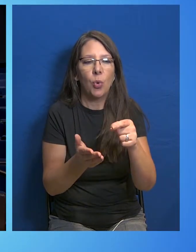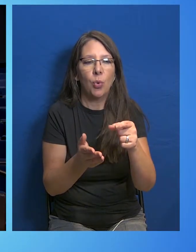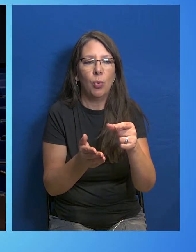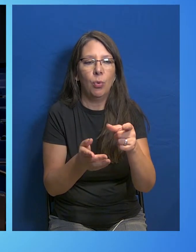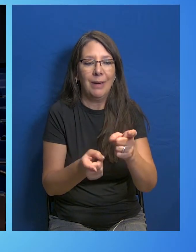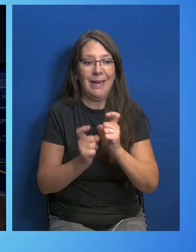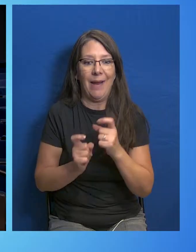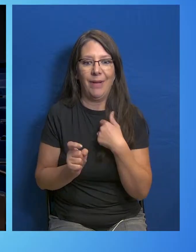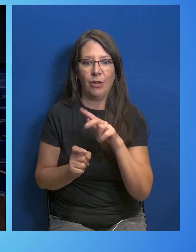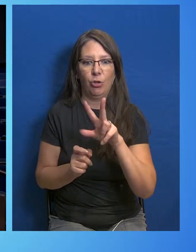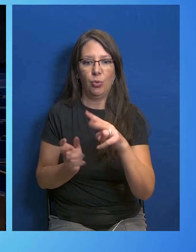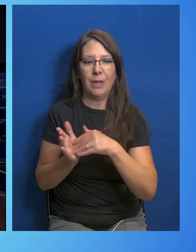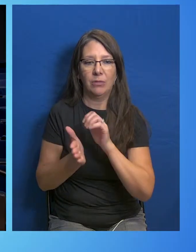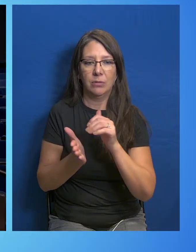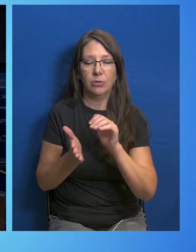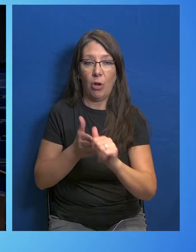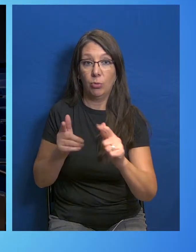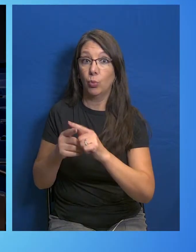$32,000. So